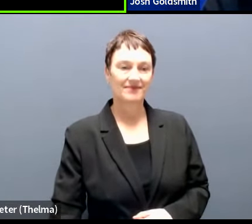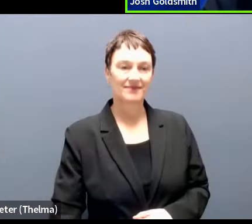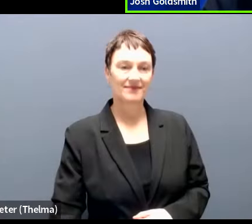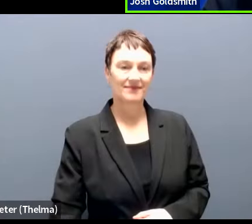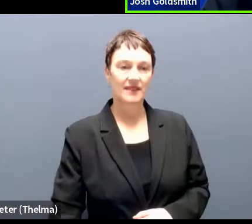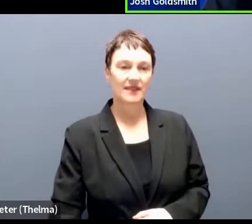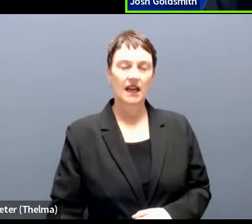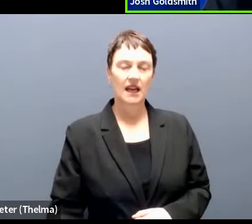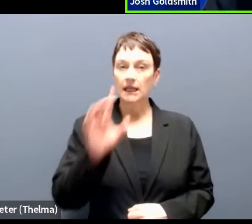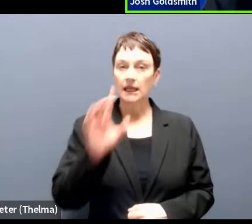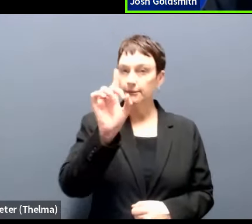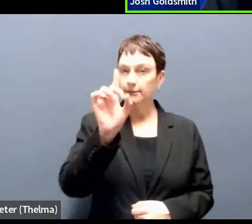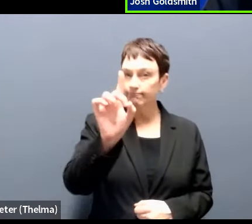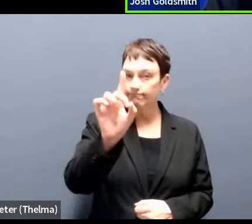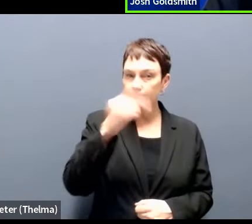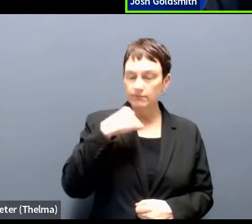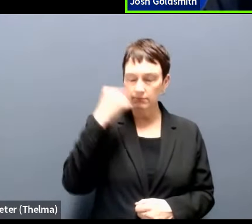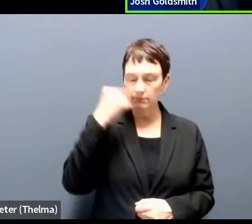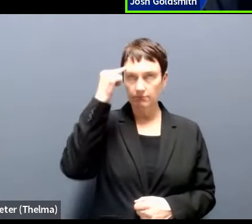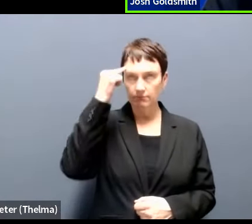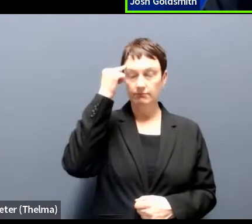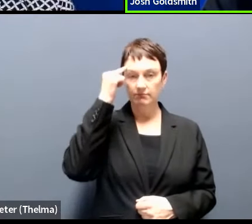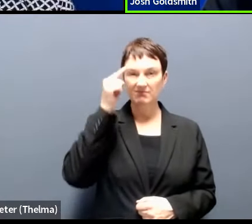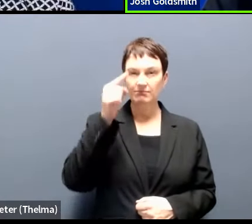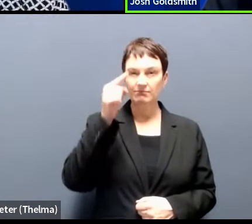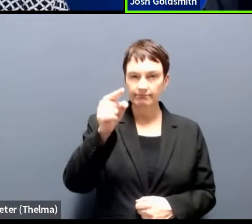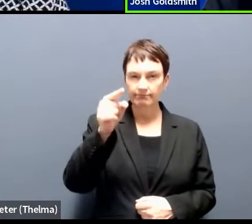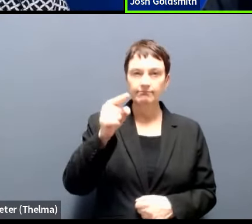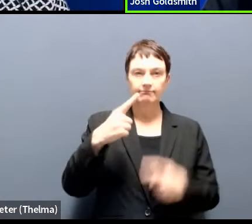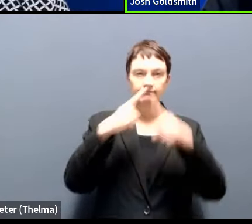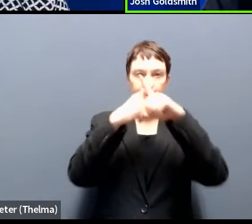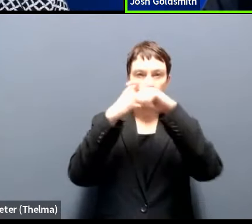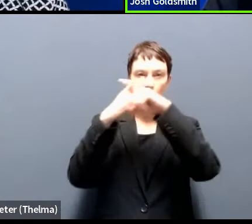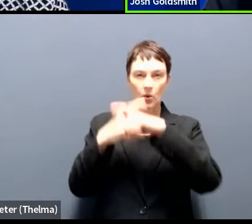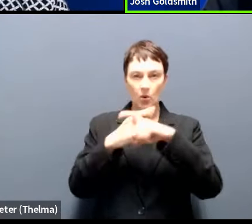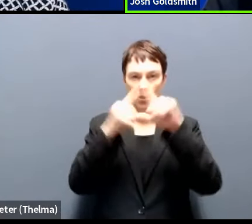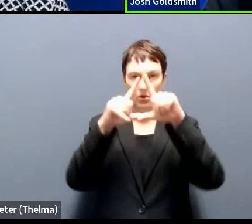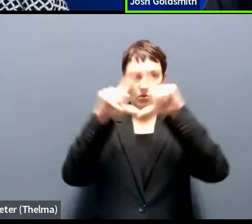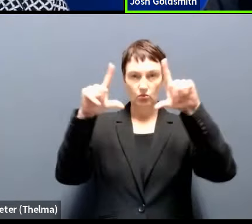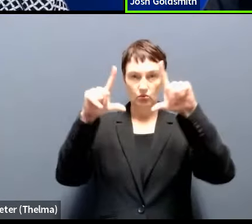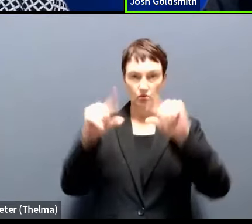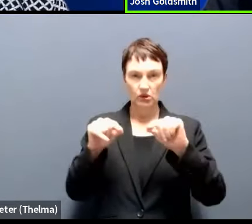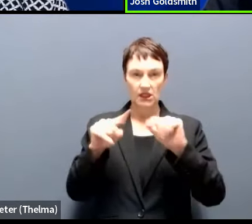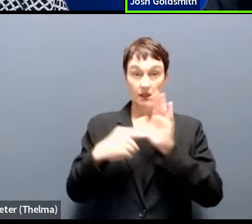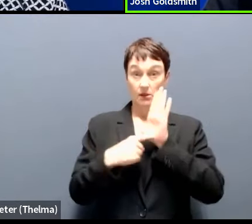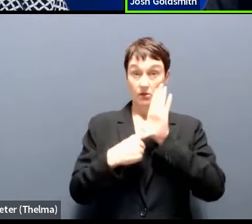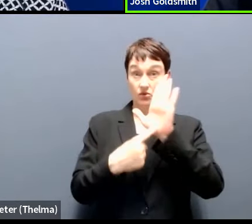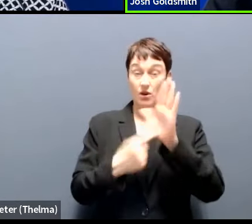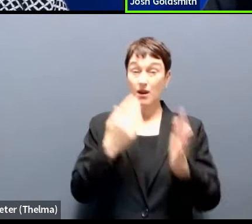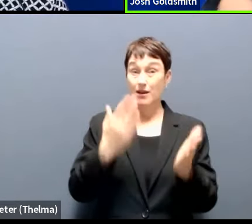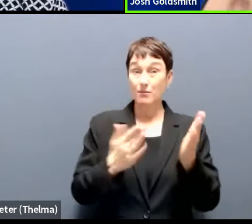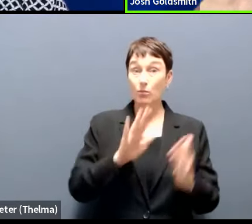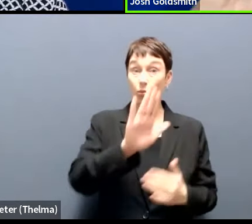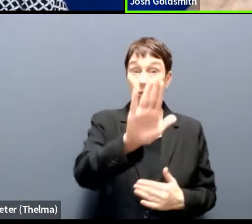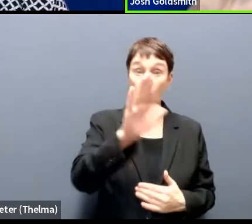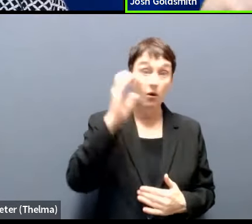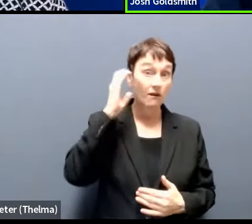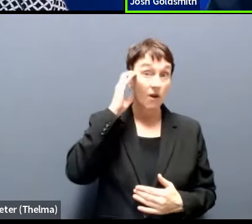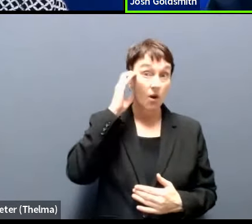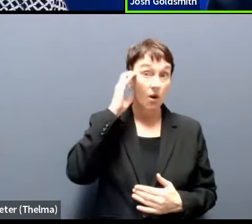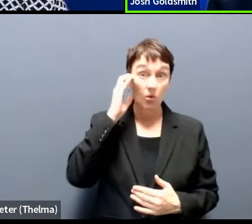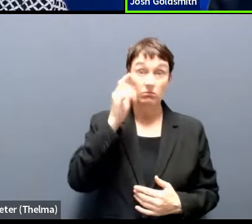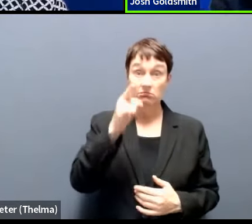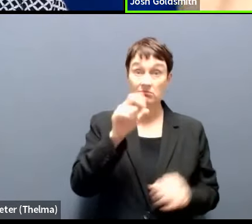I'm just going to show you the QR code right at the beginning of this. So if you have your phone in hand, you can pull up